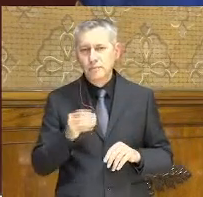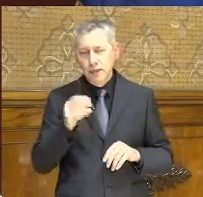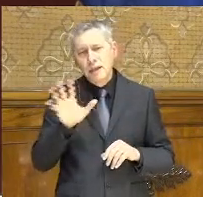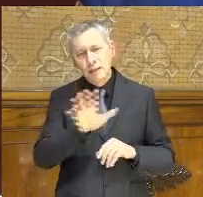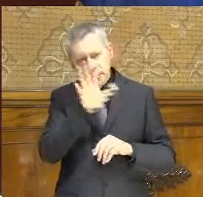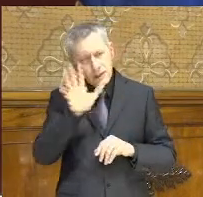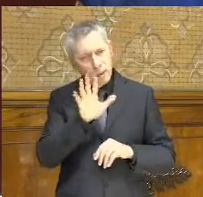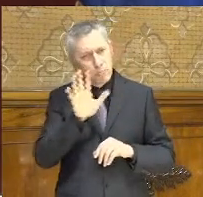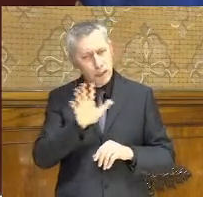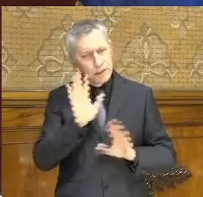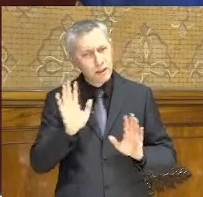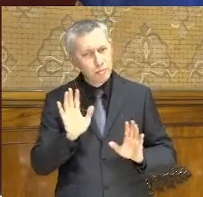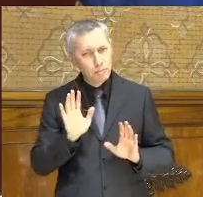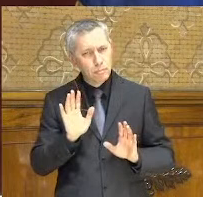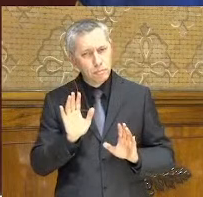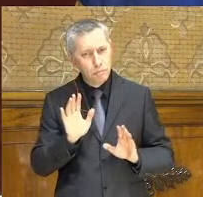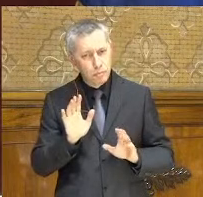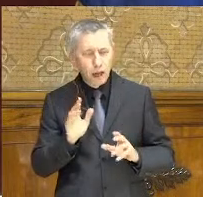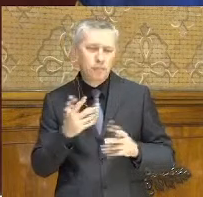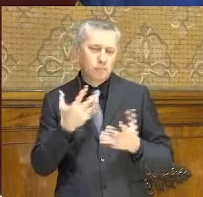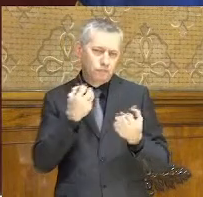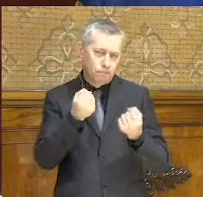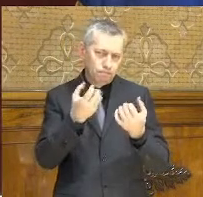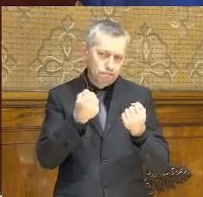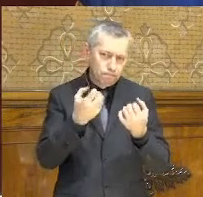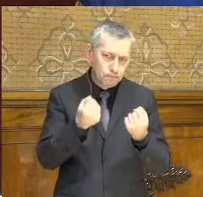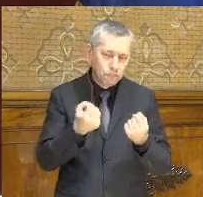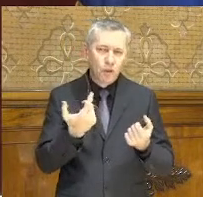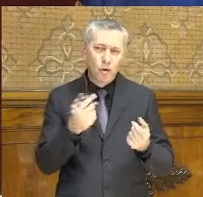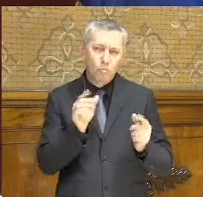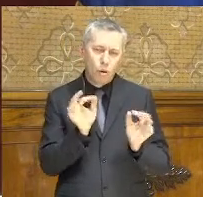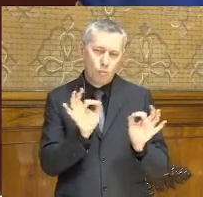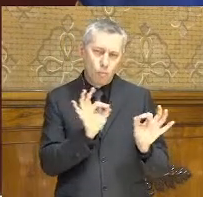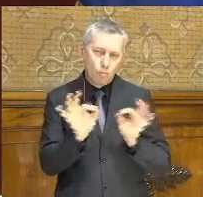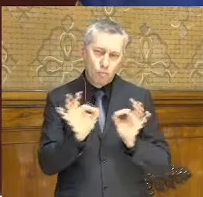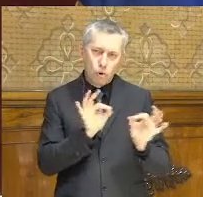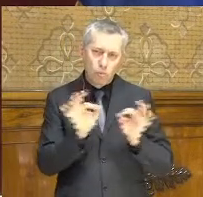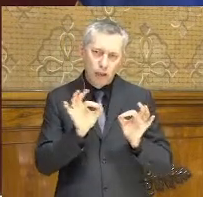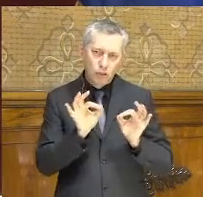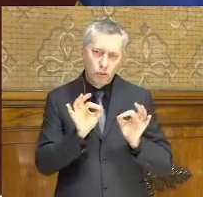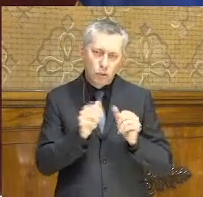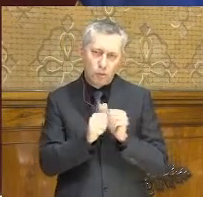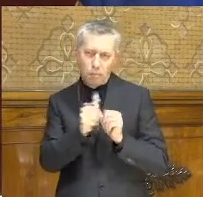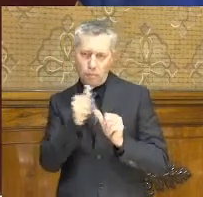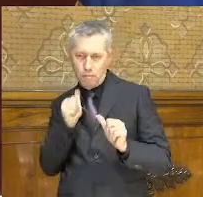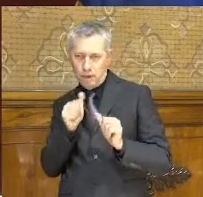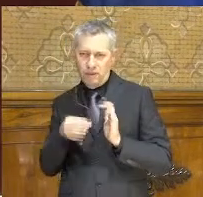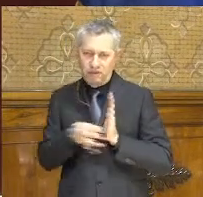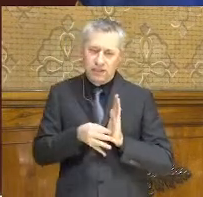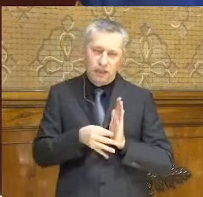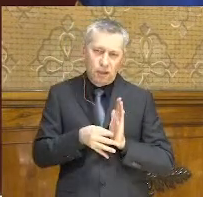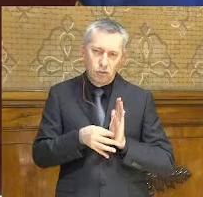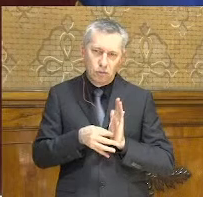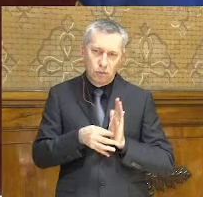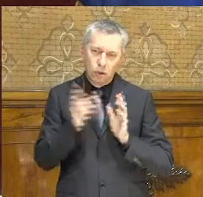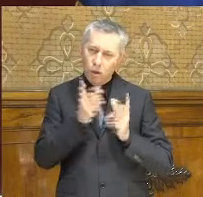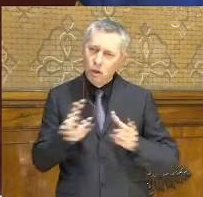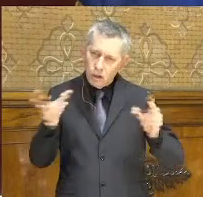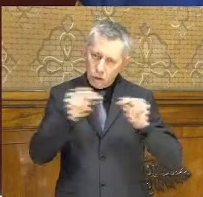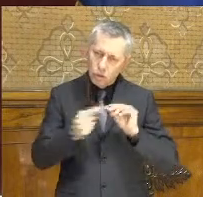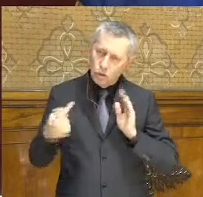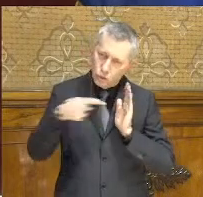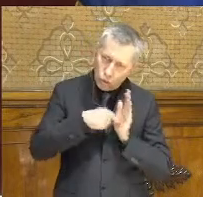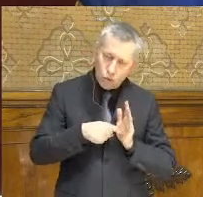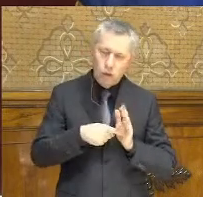is fixated to a moment of loss, but that moment of loss returns, but it returns, Freud